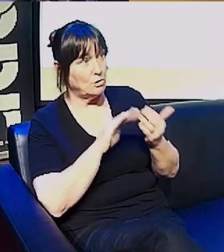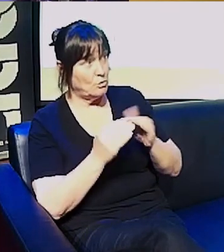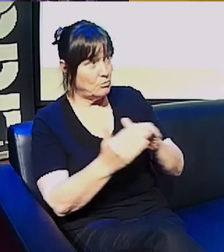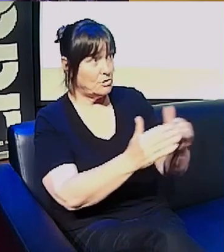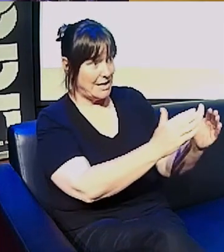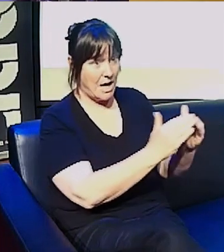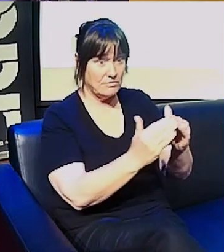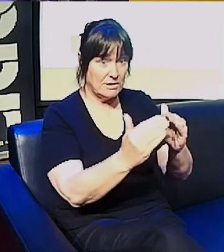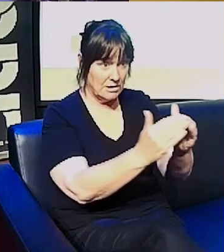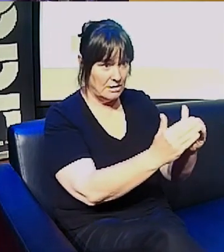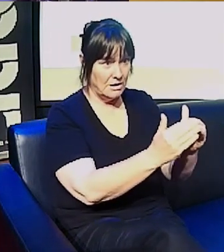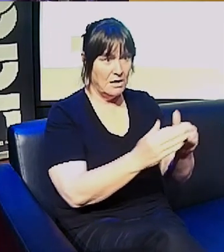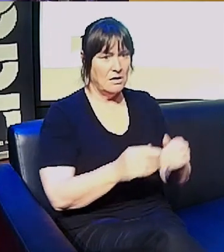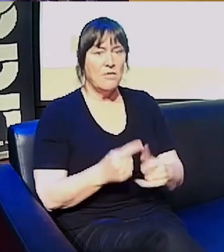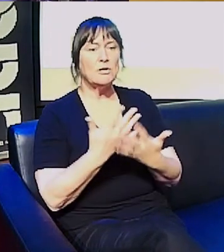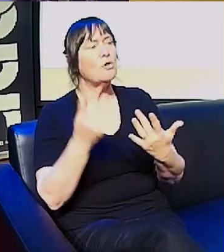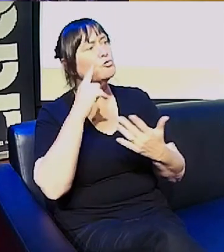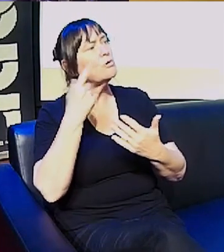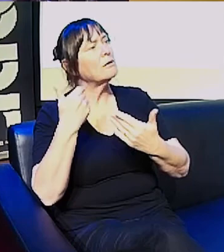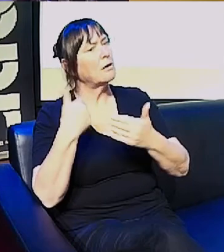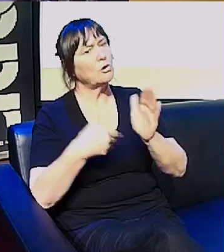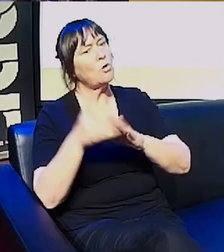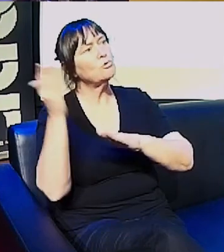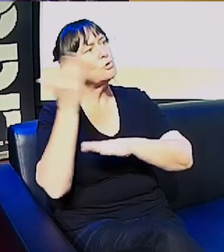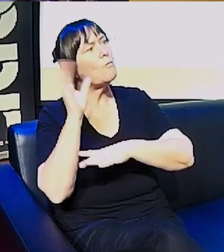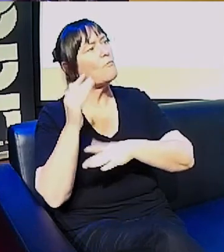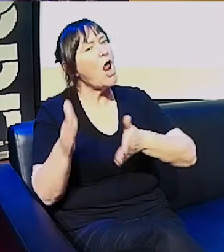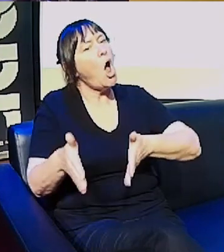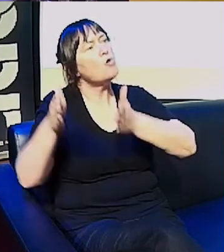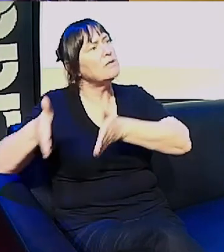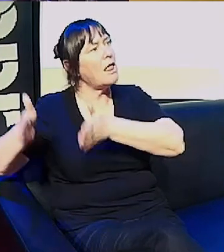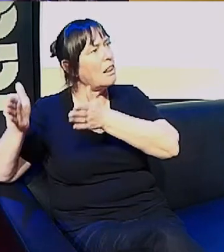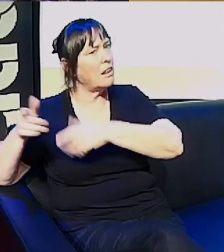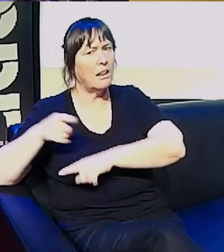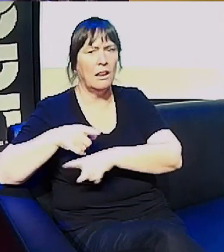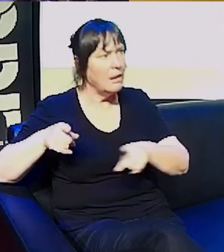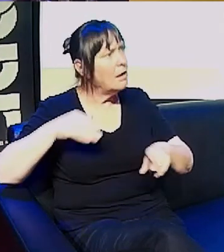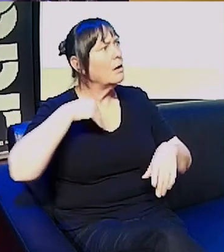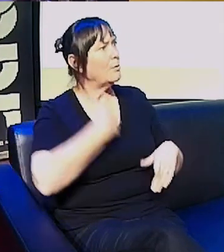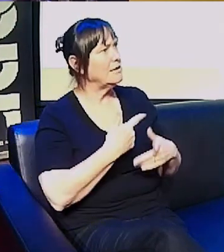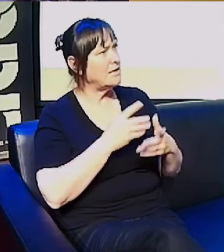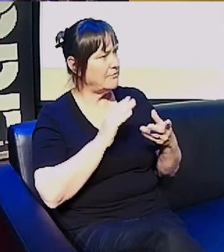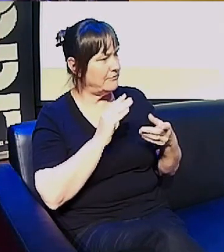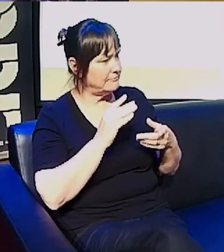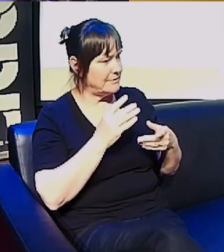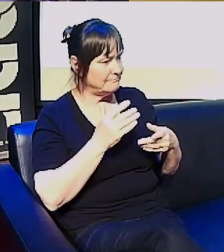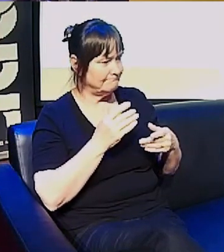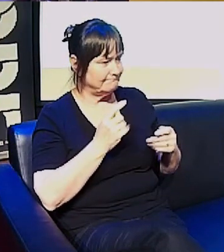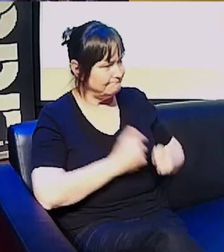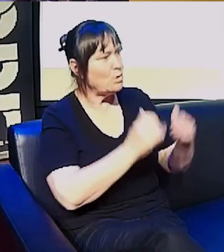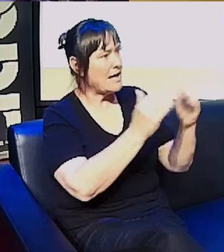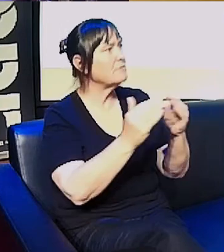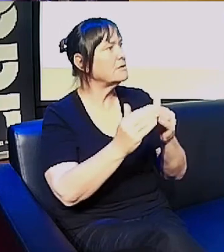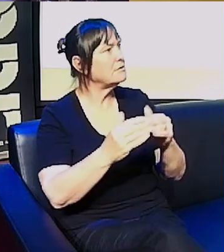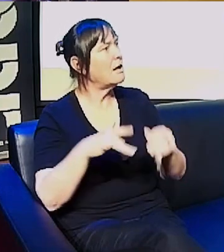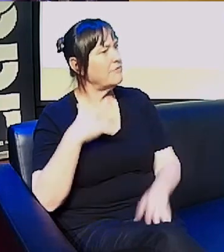going to school from hotels, I think that's a horrifying fact. Housing should not be partisan. We need to deal with this issue holistically, and I think National's in the best position